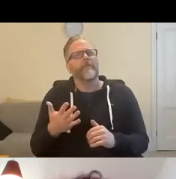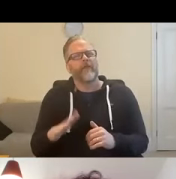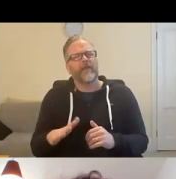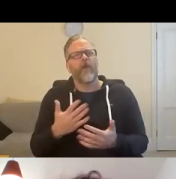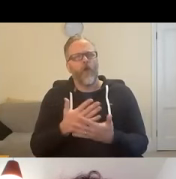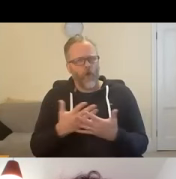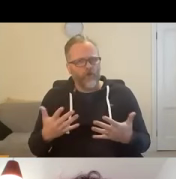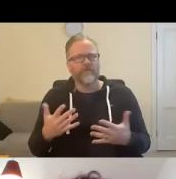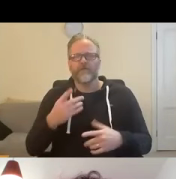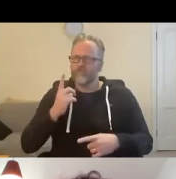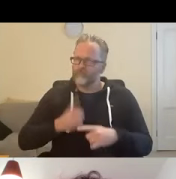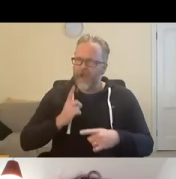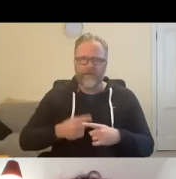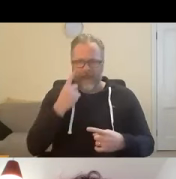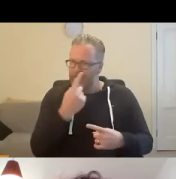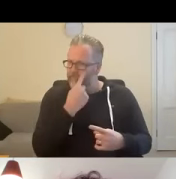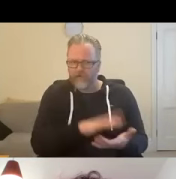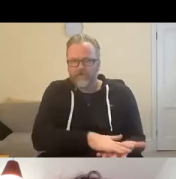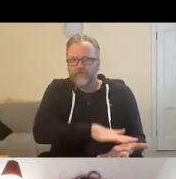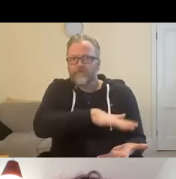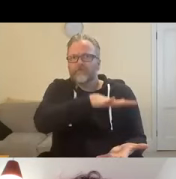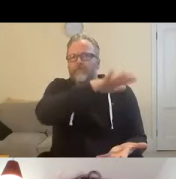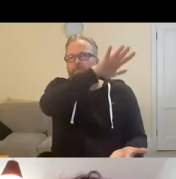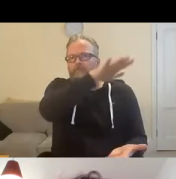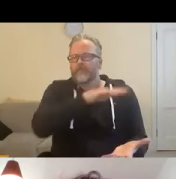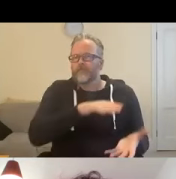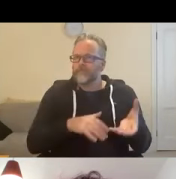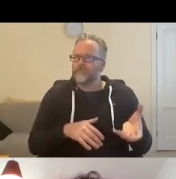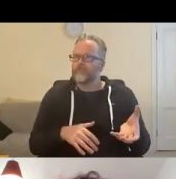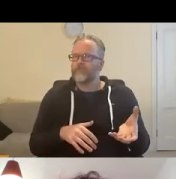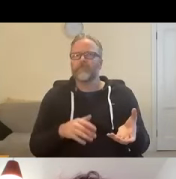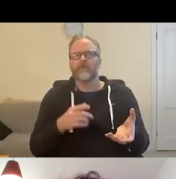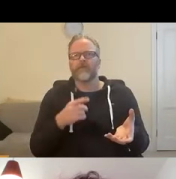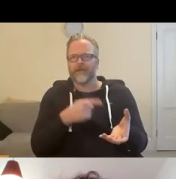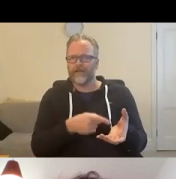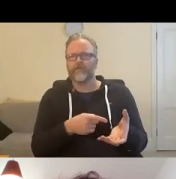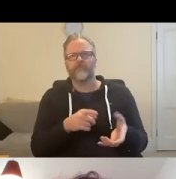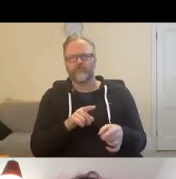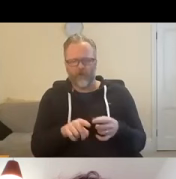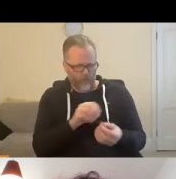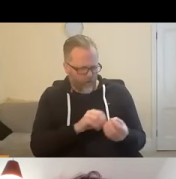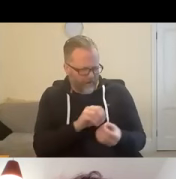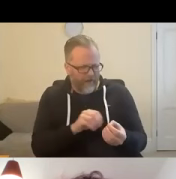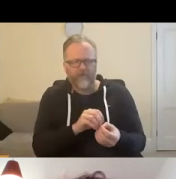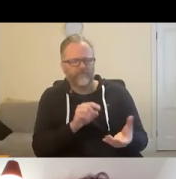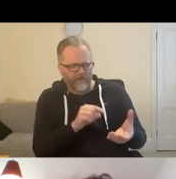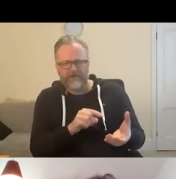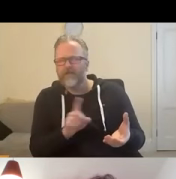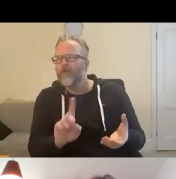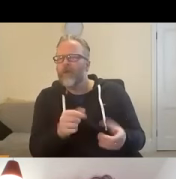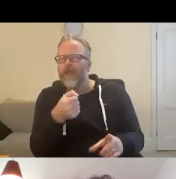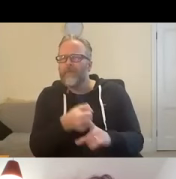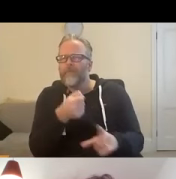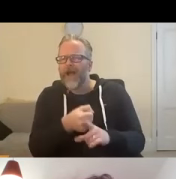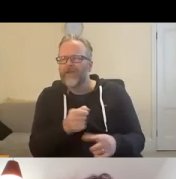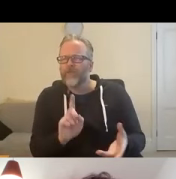of really rapid evidence starting to come out that was trying to extrapolate, you know, what are the impacts going